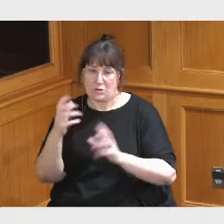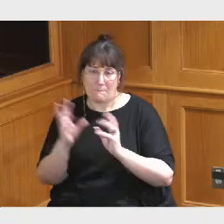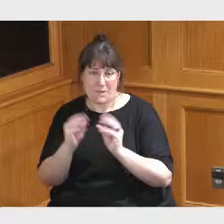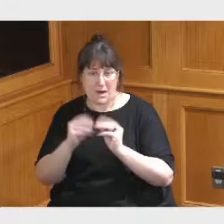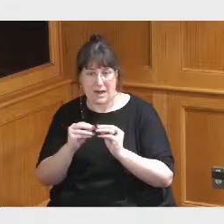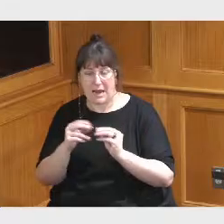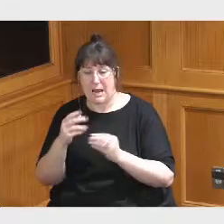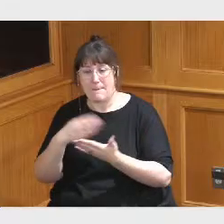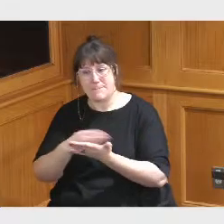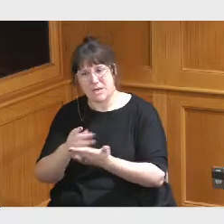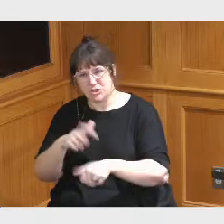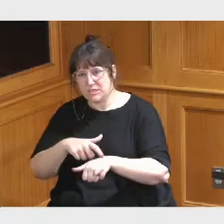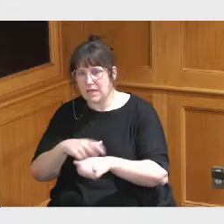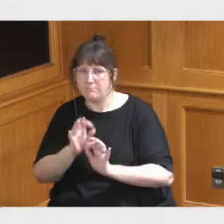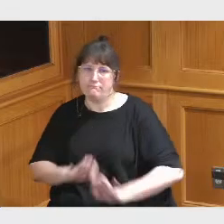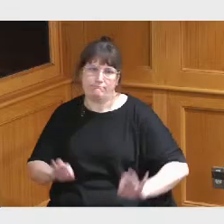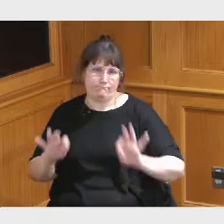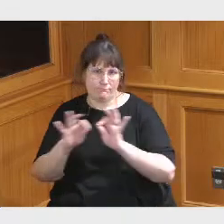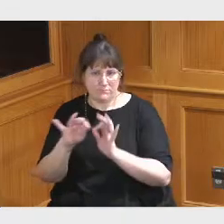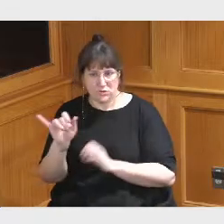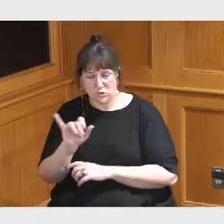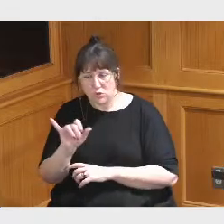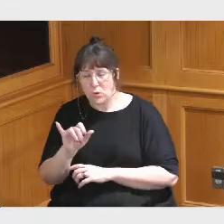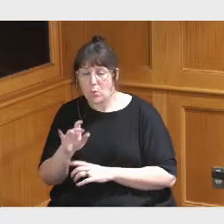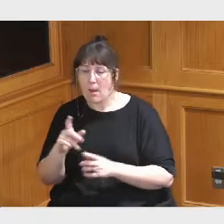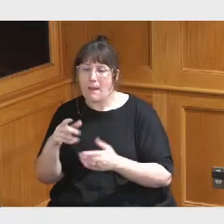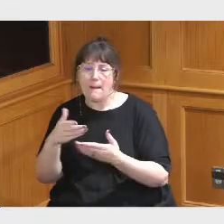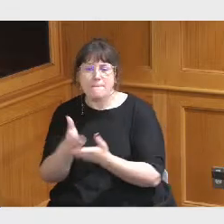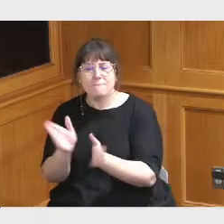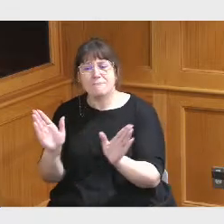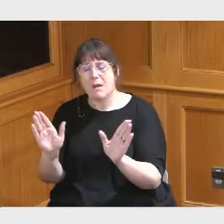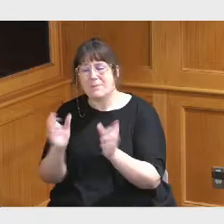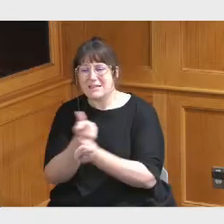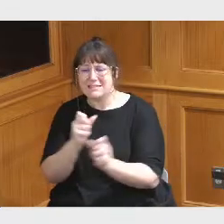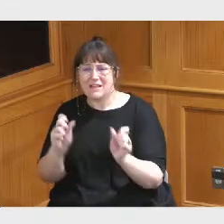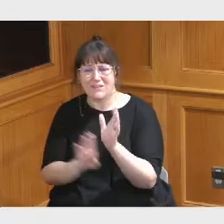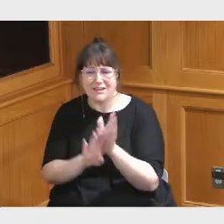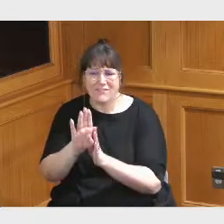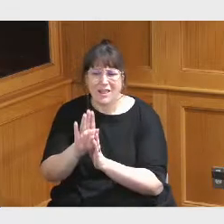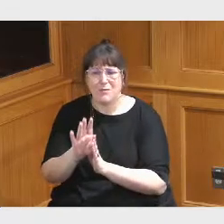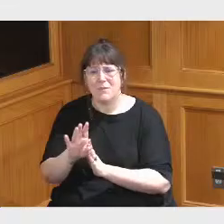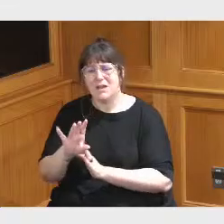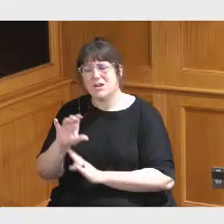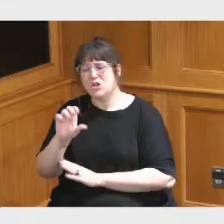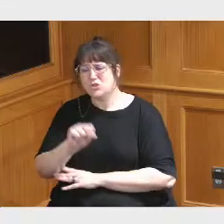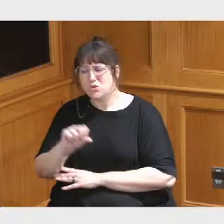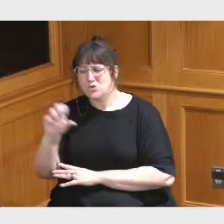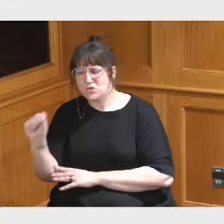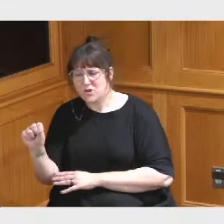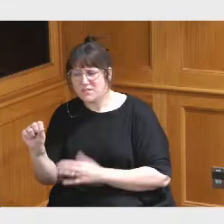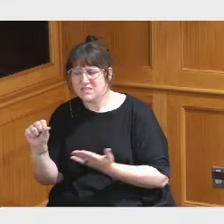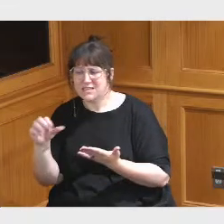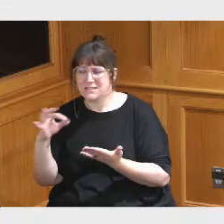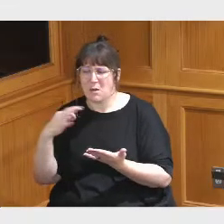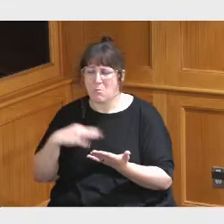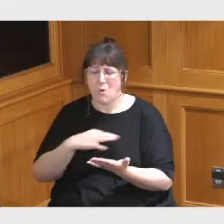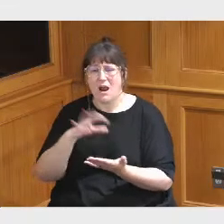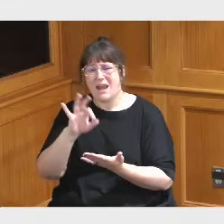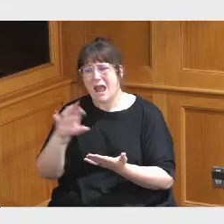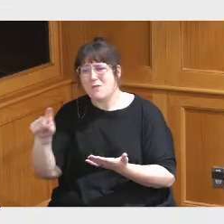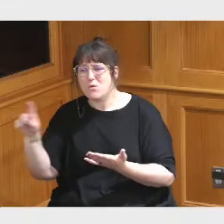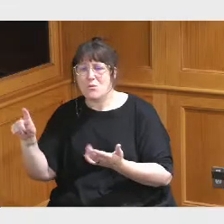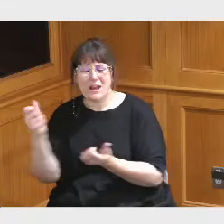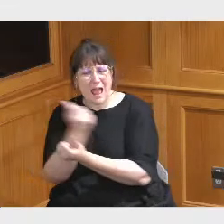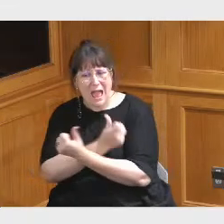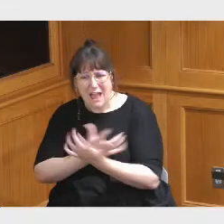during budget time. Public safety, development, social services, the court system, board of elections, 911, all the